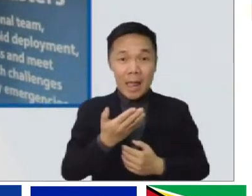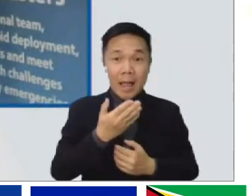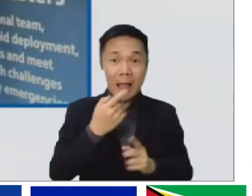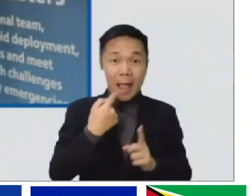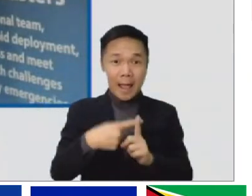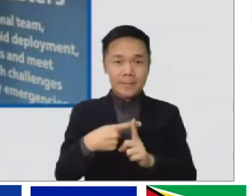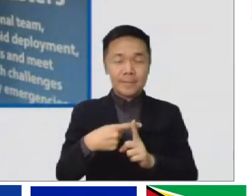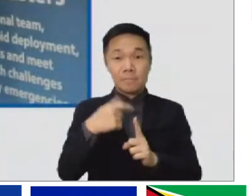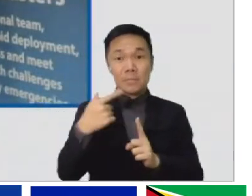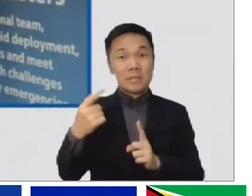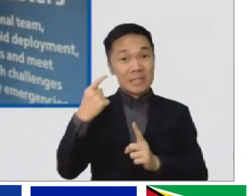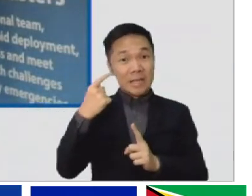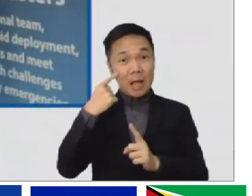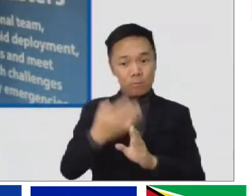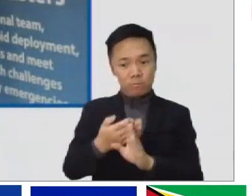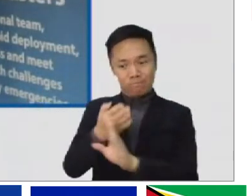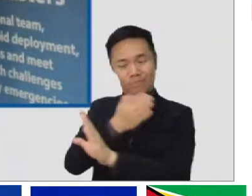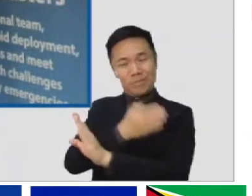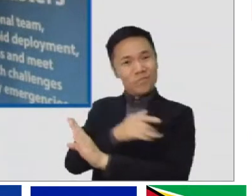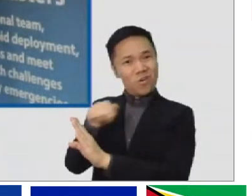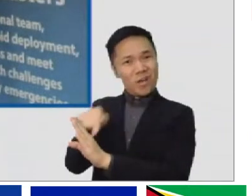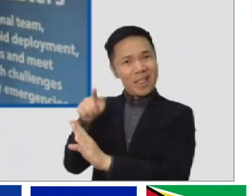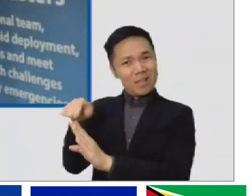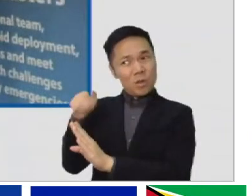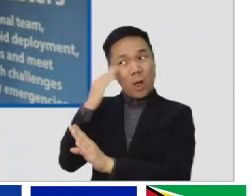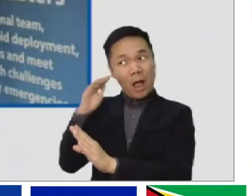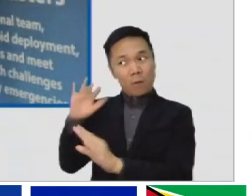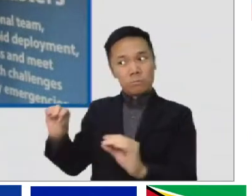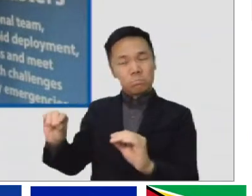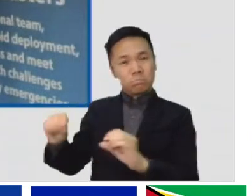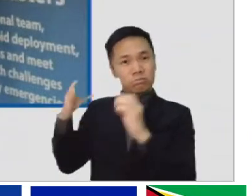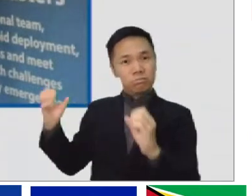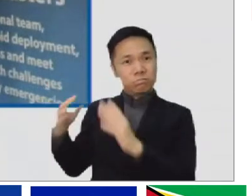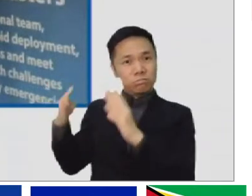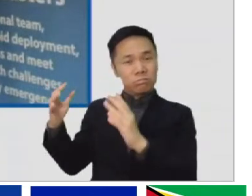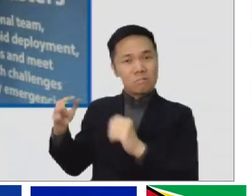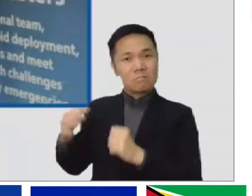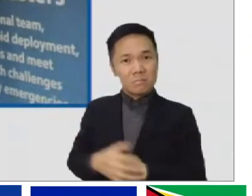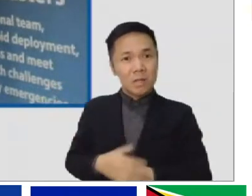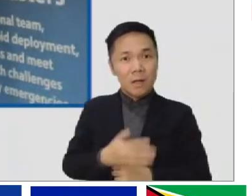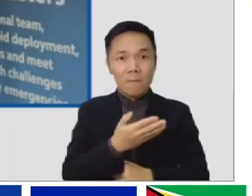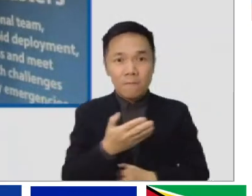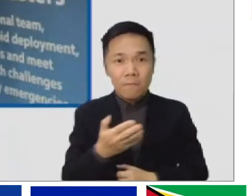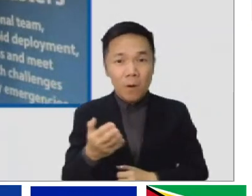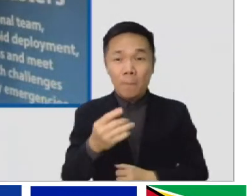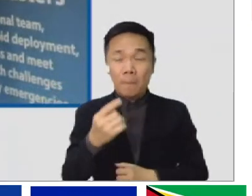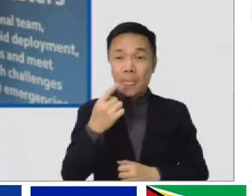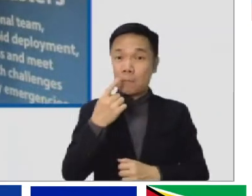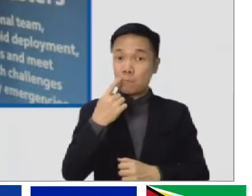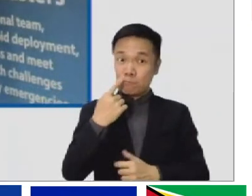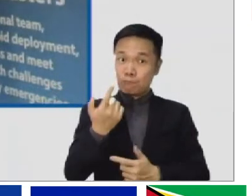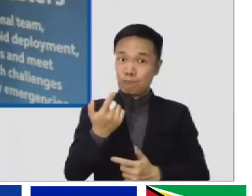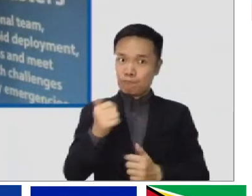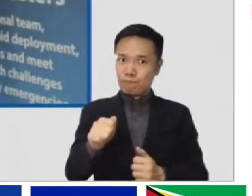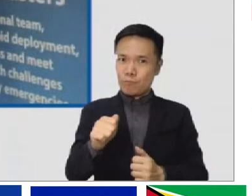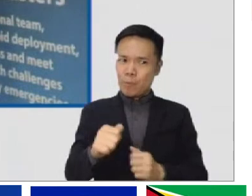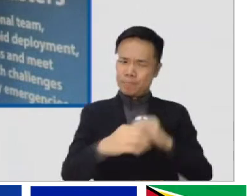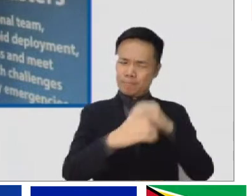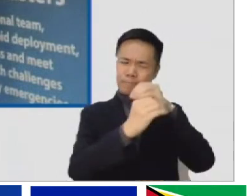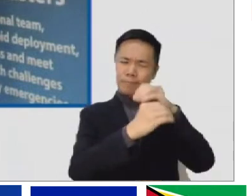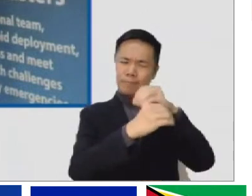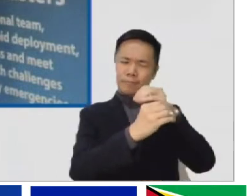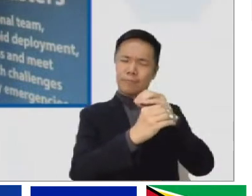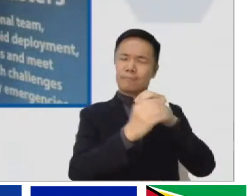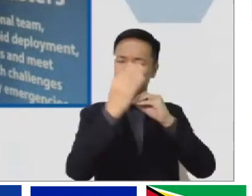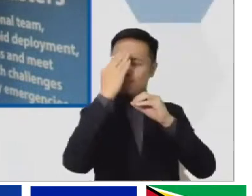health emergencies have proved in many occasions that we are better off in detection. The issue is